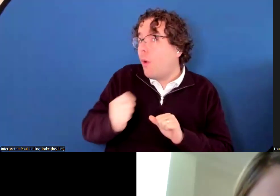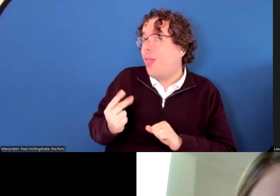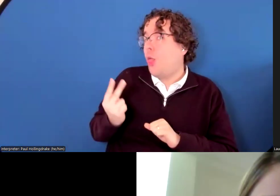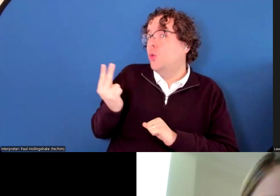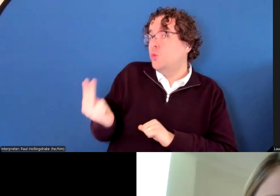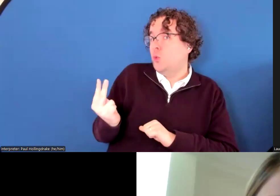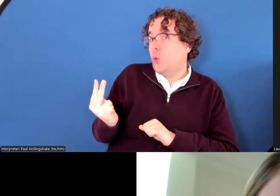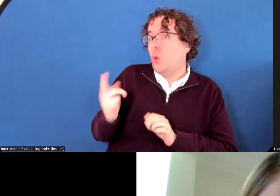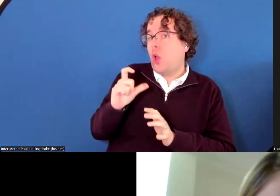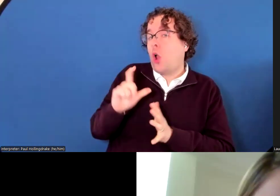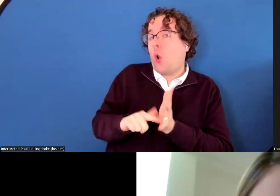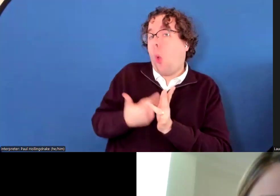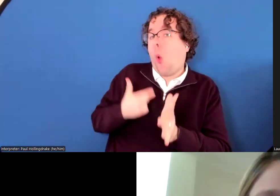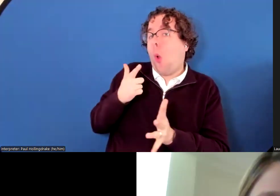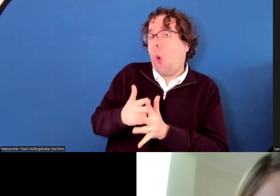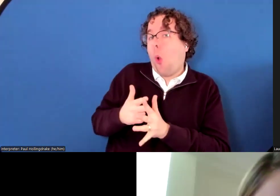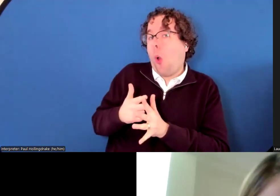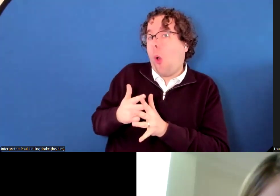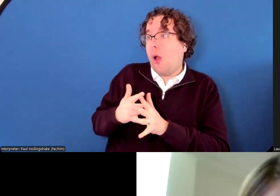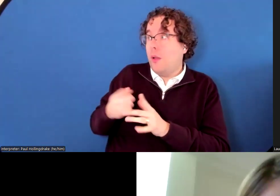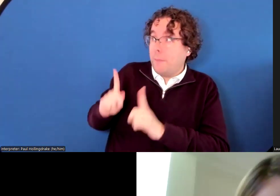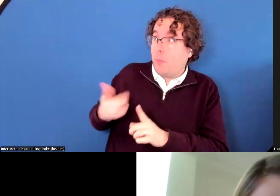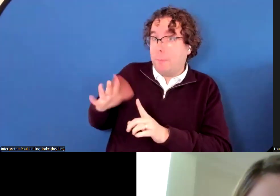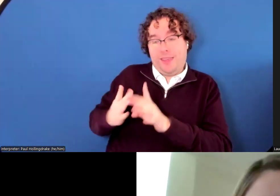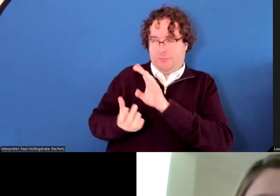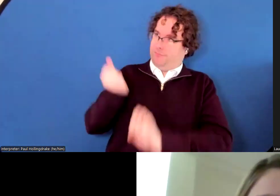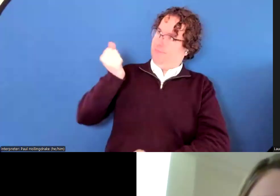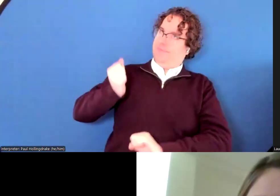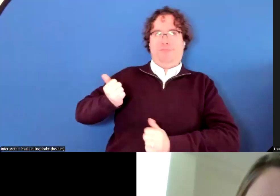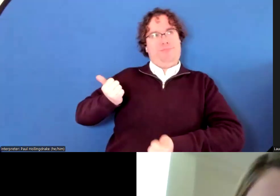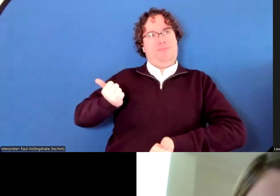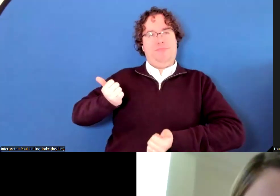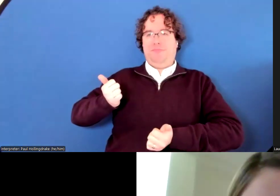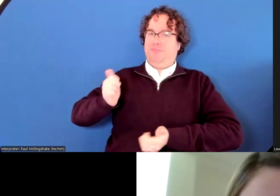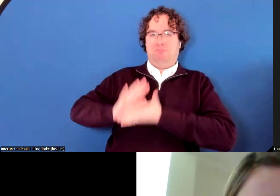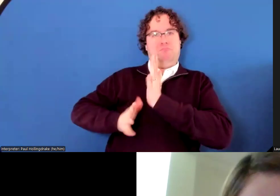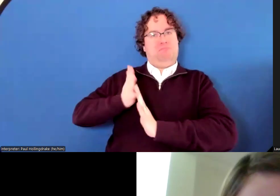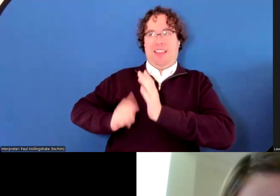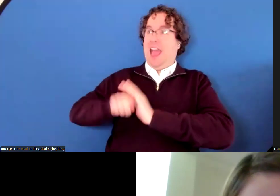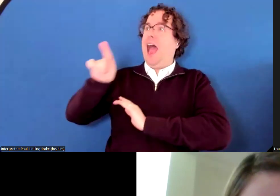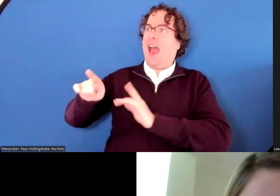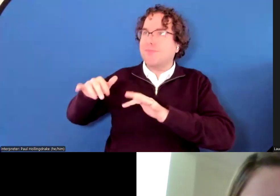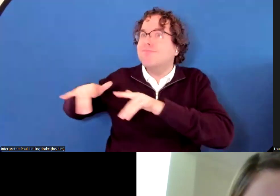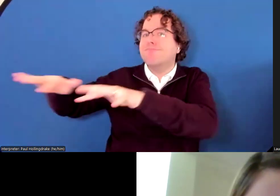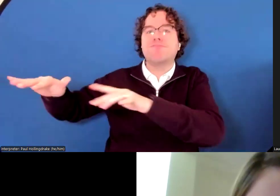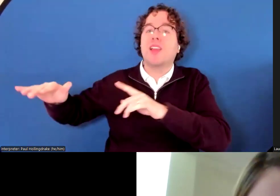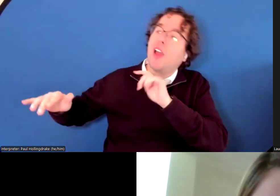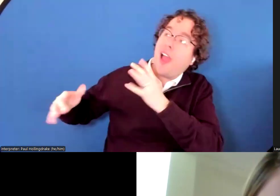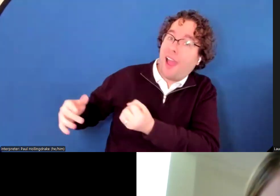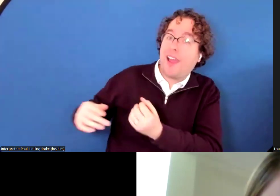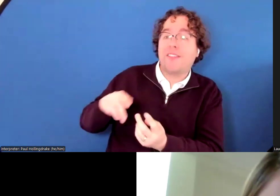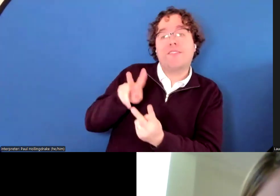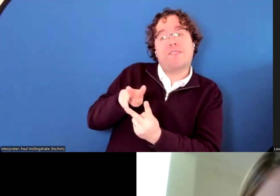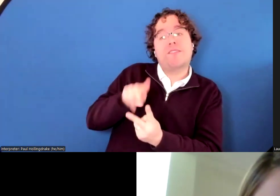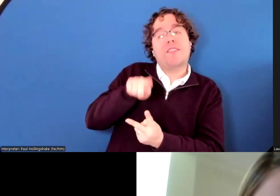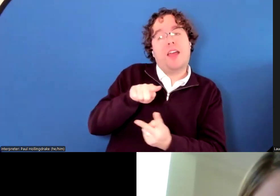alumni. So we've got Andrew Wessel and Deanna Rogers with us today. And I will come to them to talk a little bit about their experiences